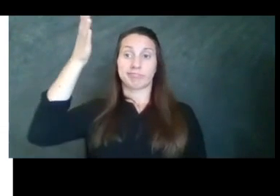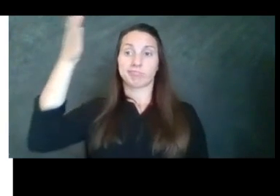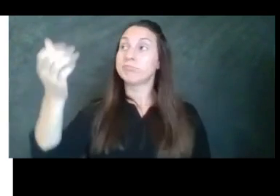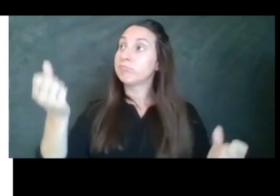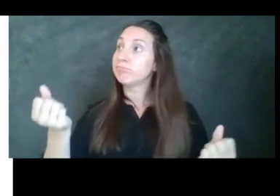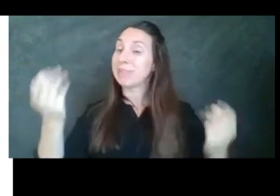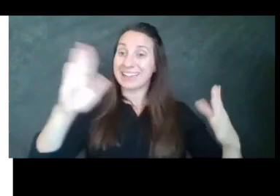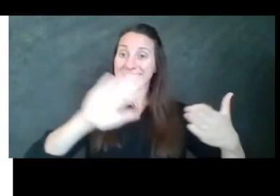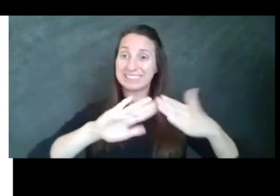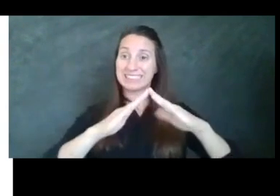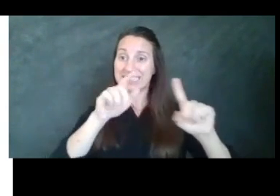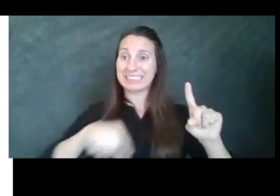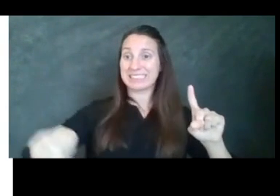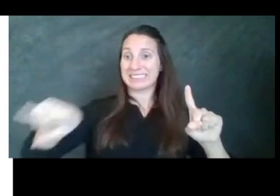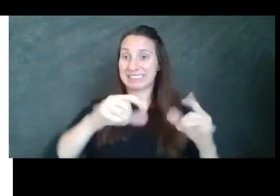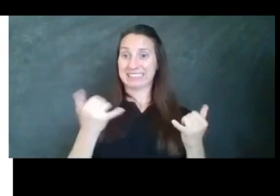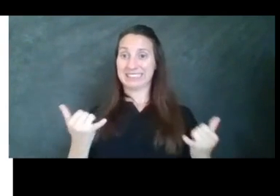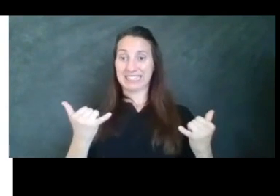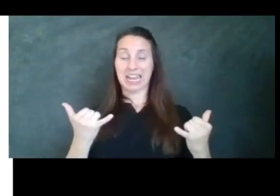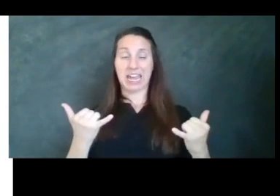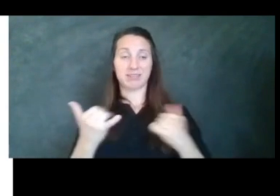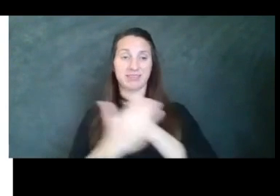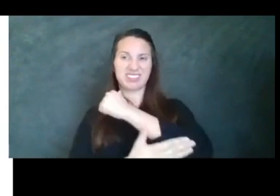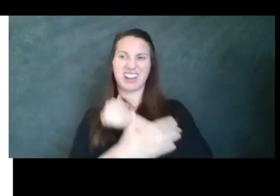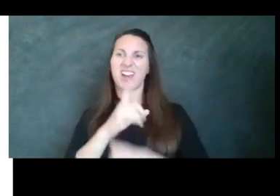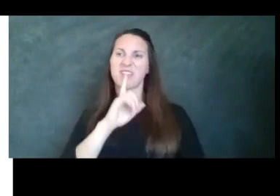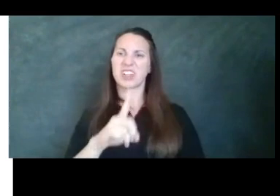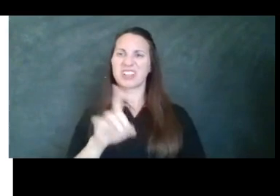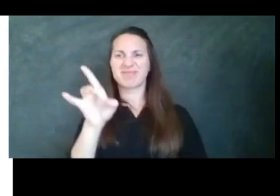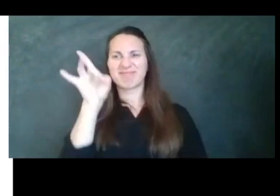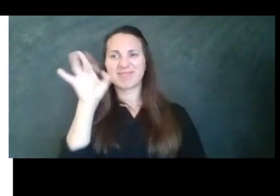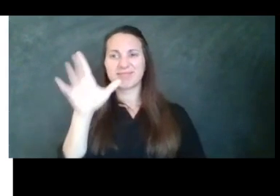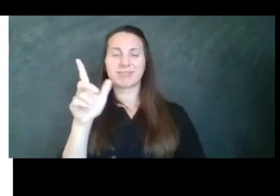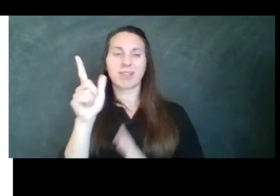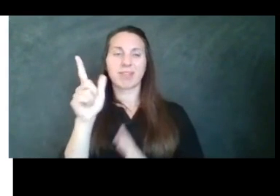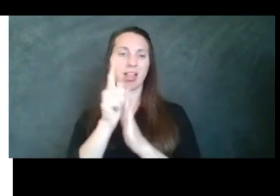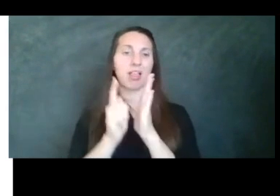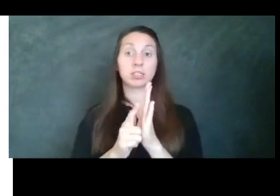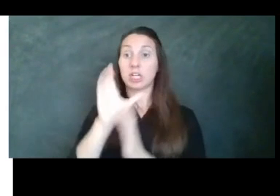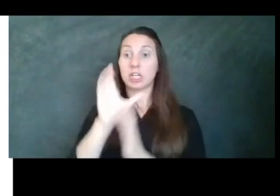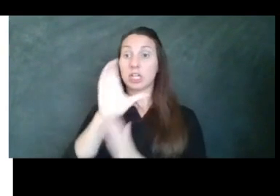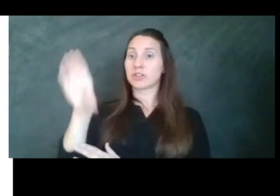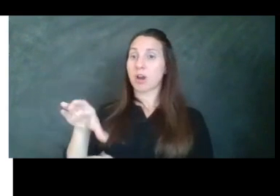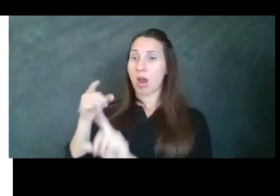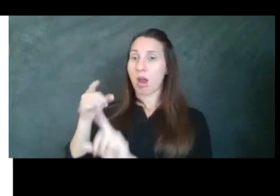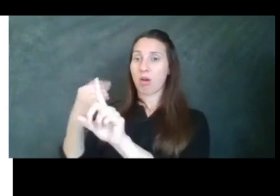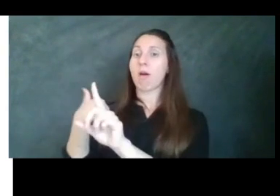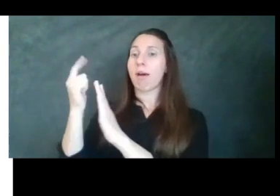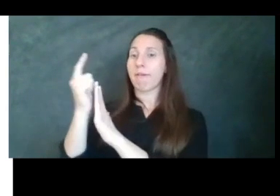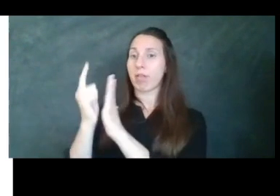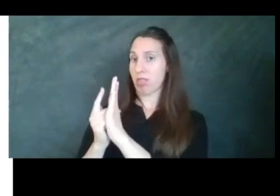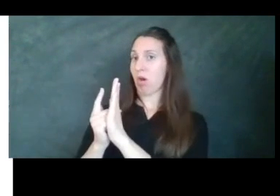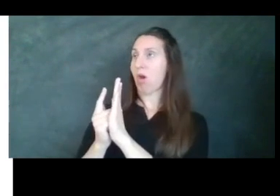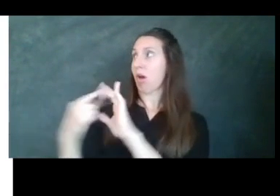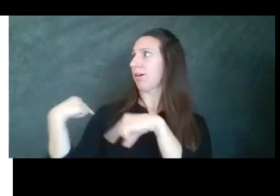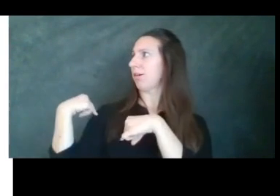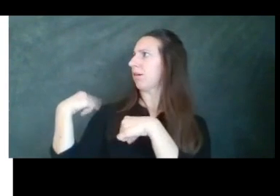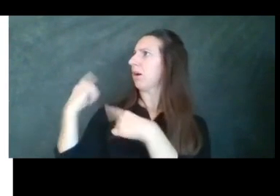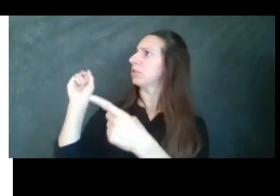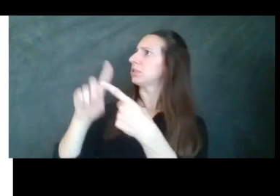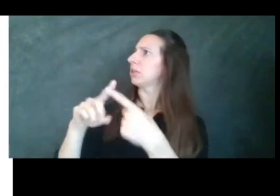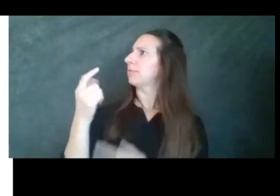country that had ugly laws. One of them was Chicago, that had this law on the books until the